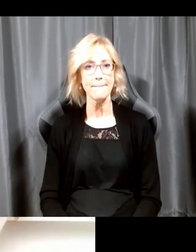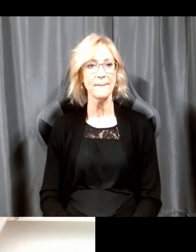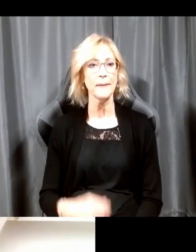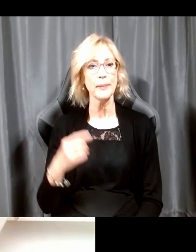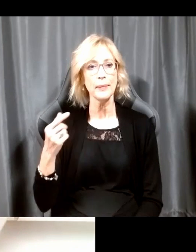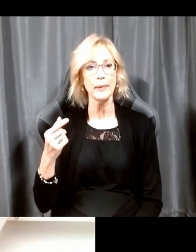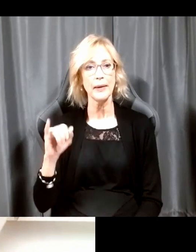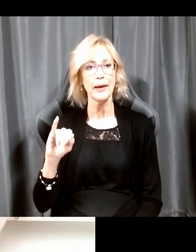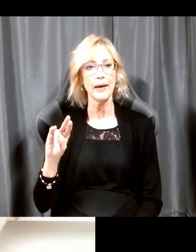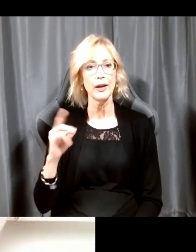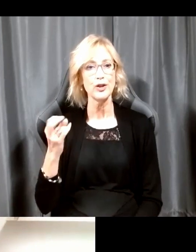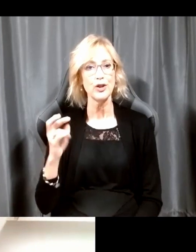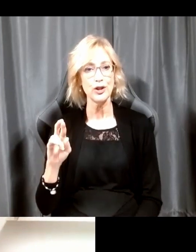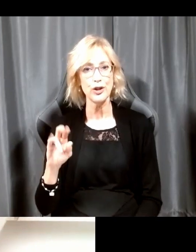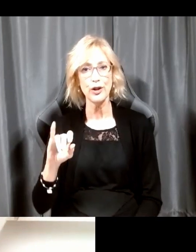Ginger or Jen or anybody?